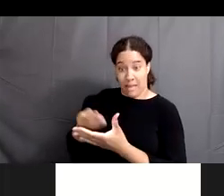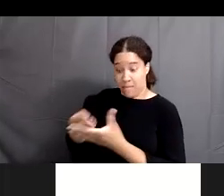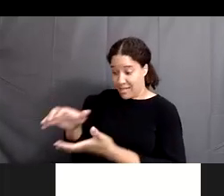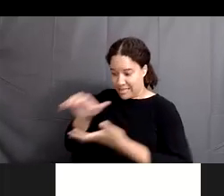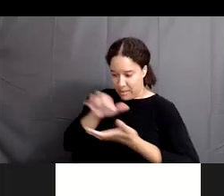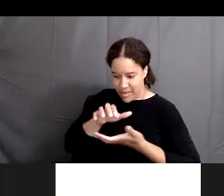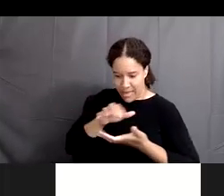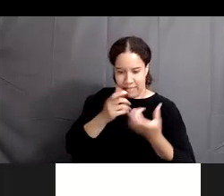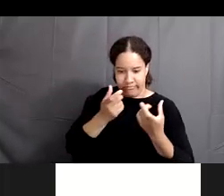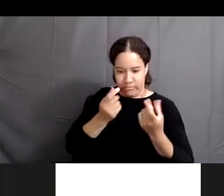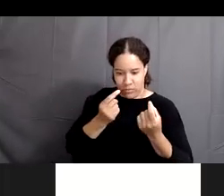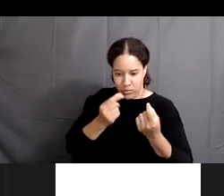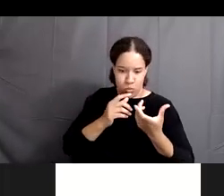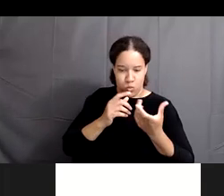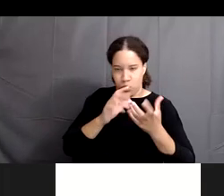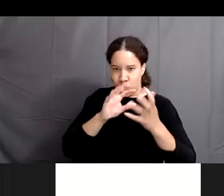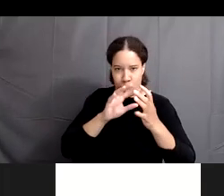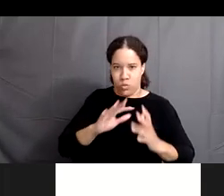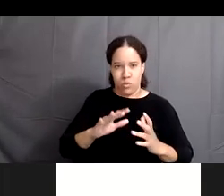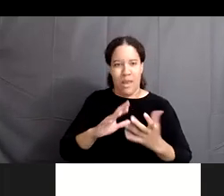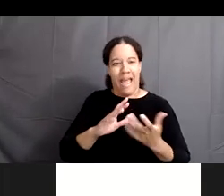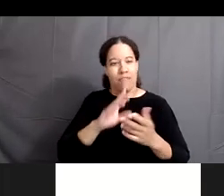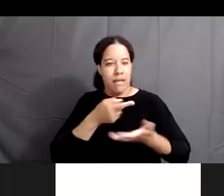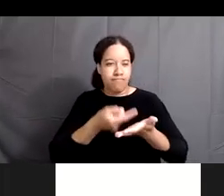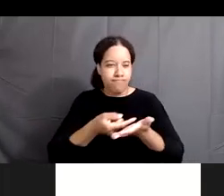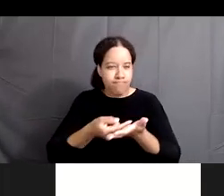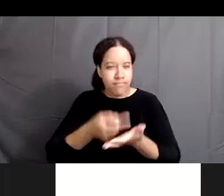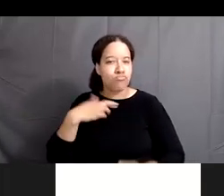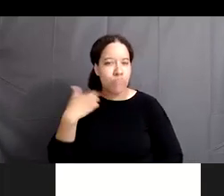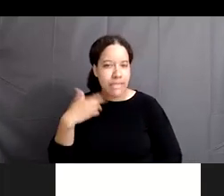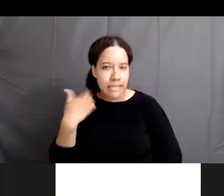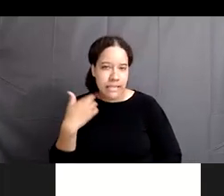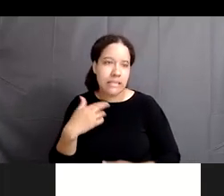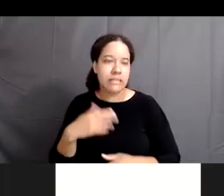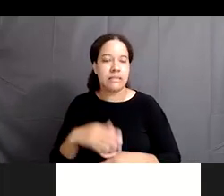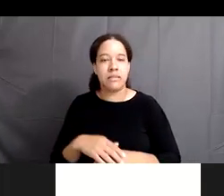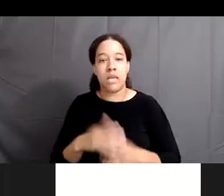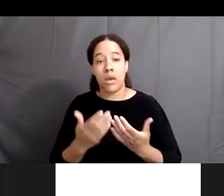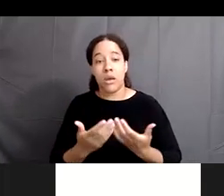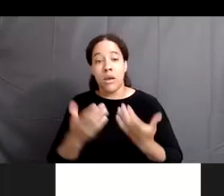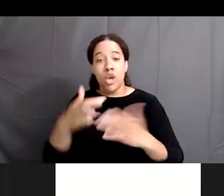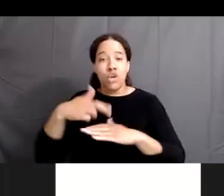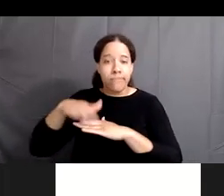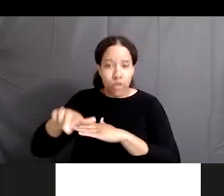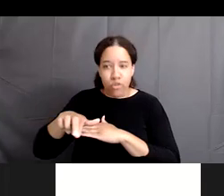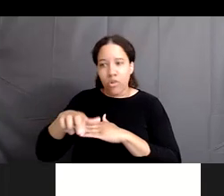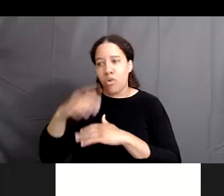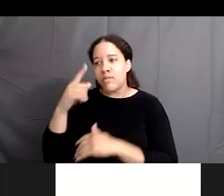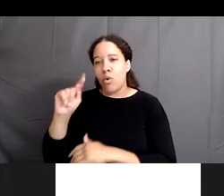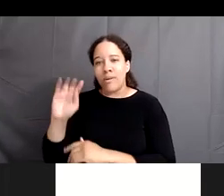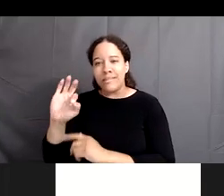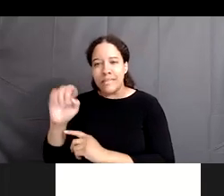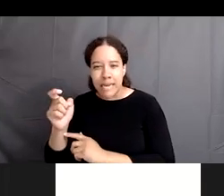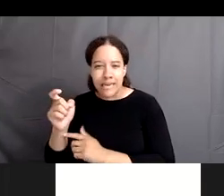and protecting the business from risks, providing referrals and support for taxation, licensing, accounting, a number of